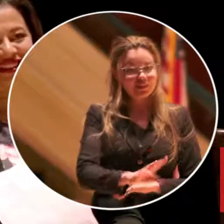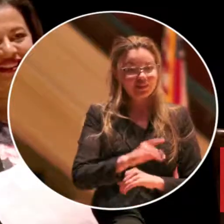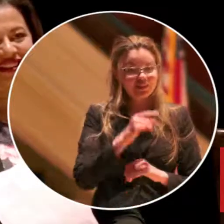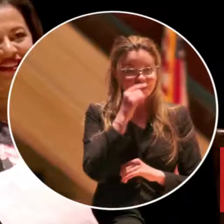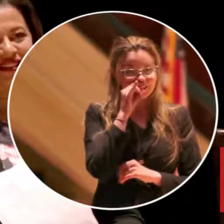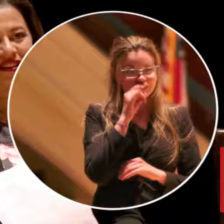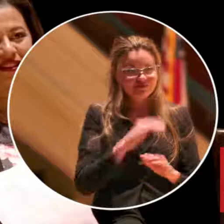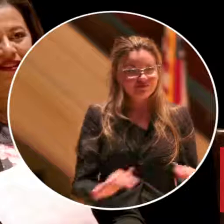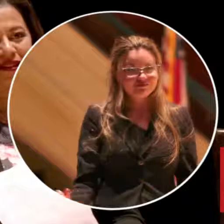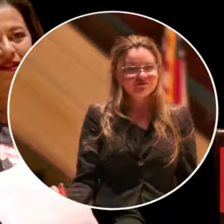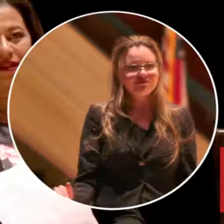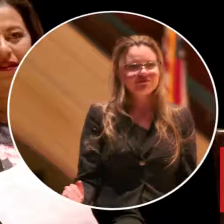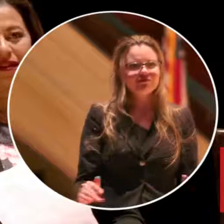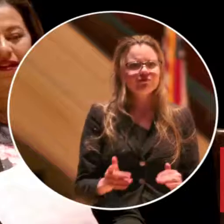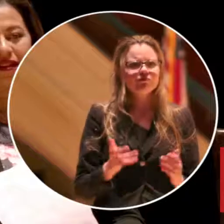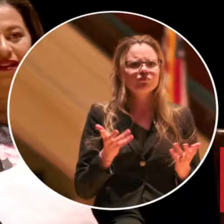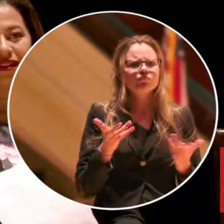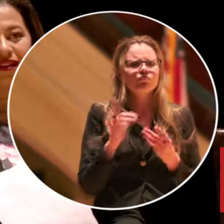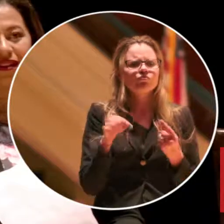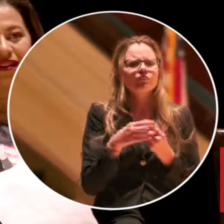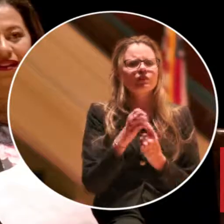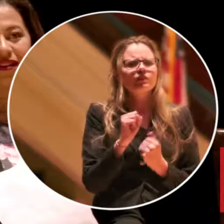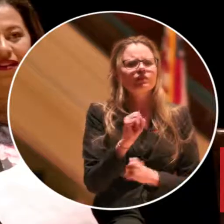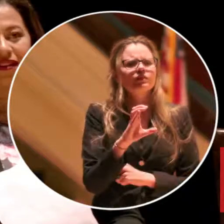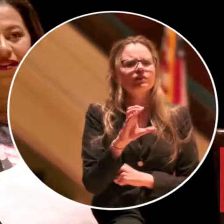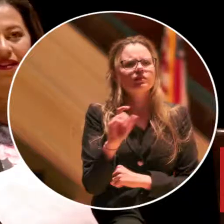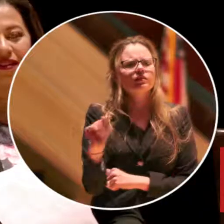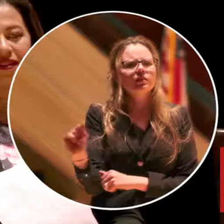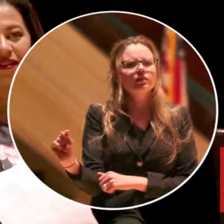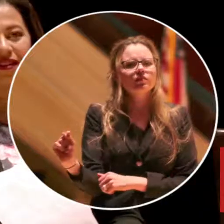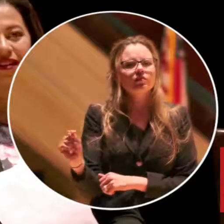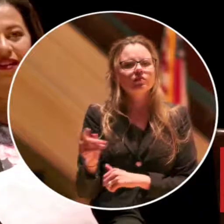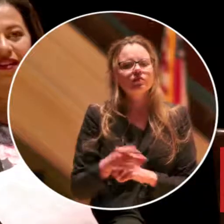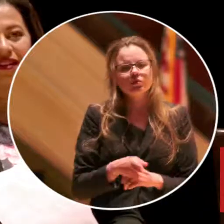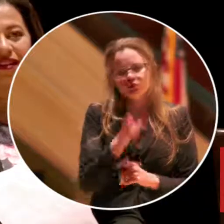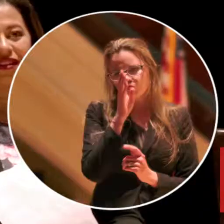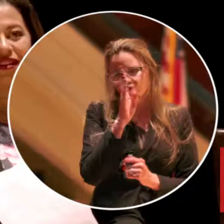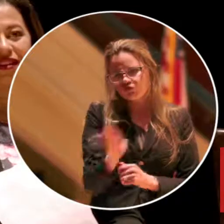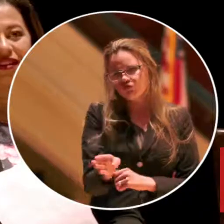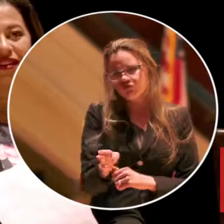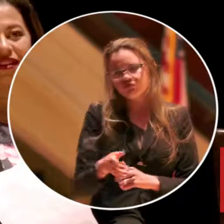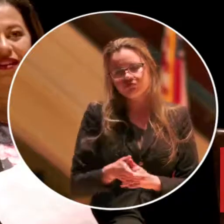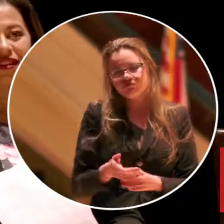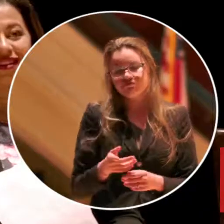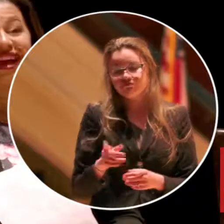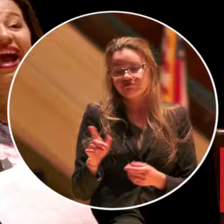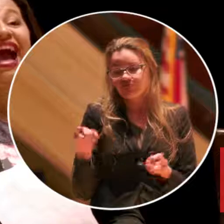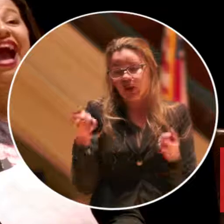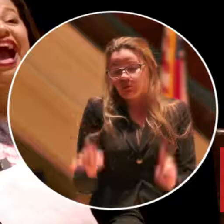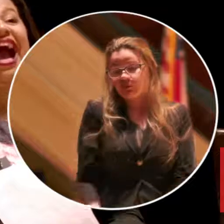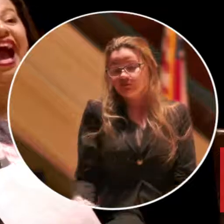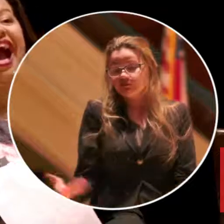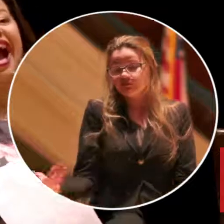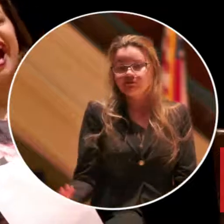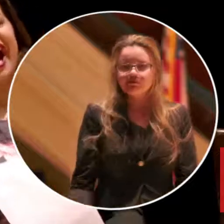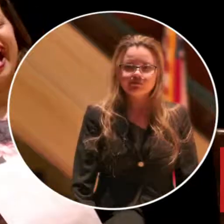When my sister asked, what about Scott? My mother's reply was more matter of fact. Oh, that just happened.